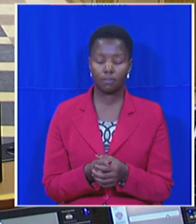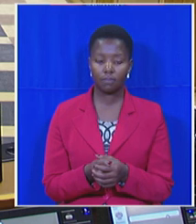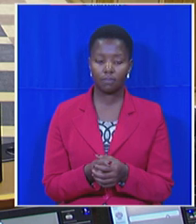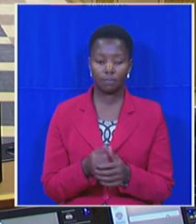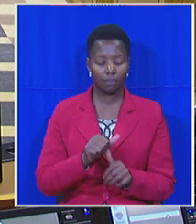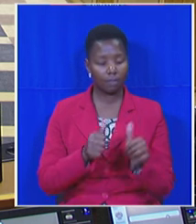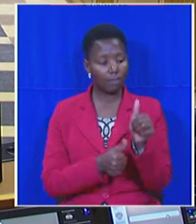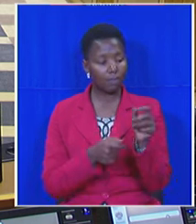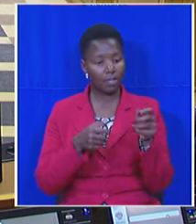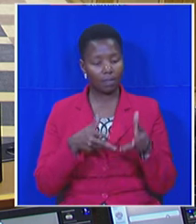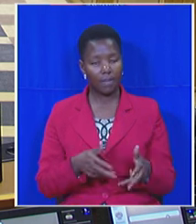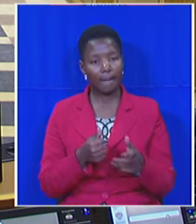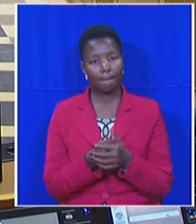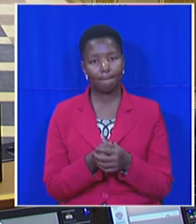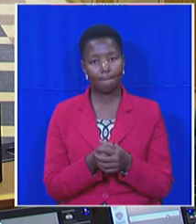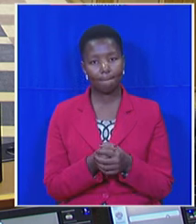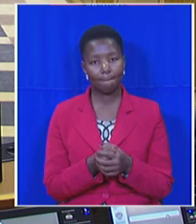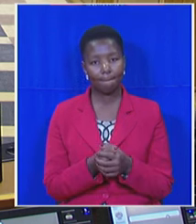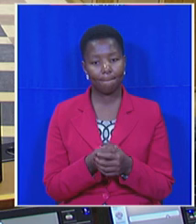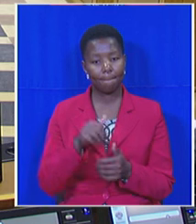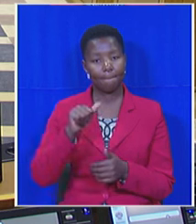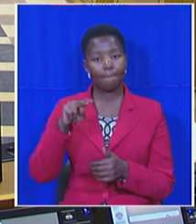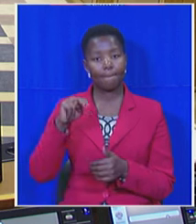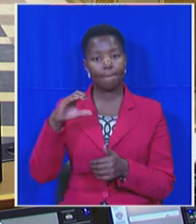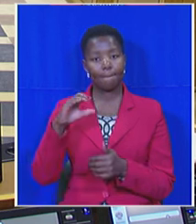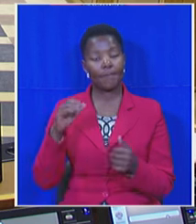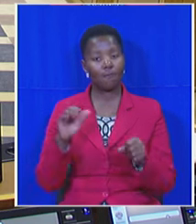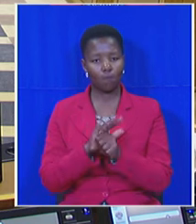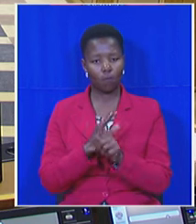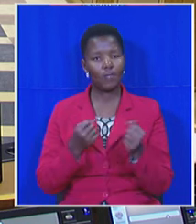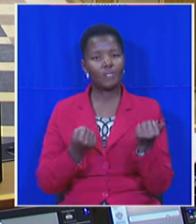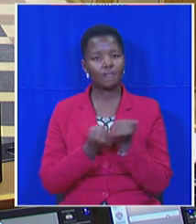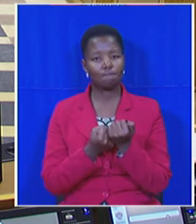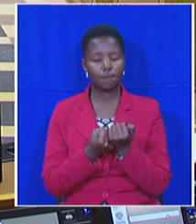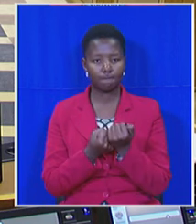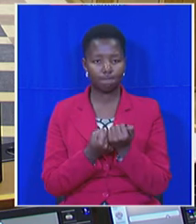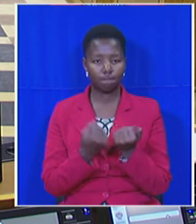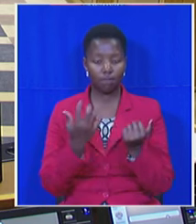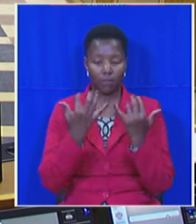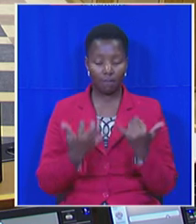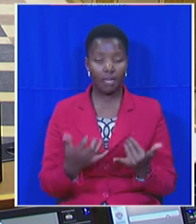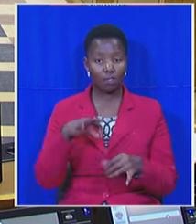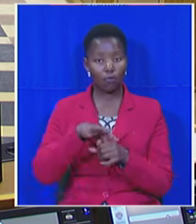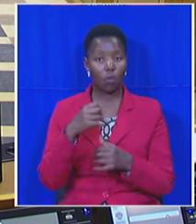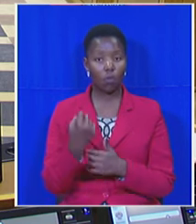Deputy Speaker, the ANC fully supports Budget Vote 1